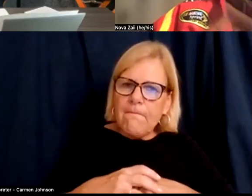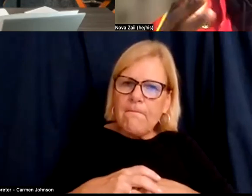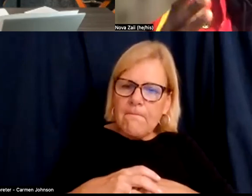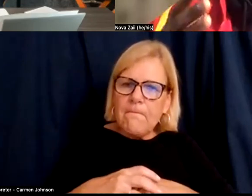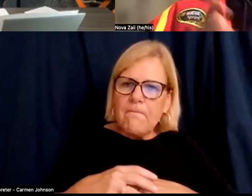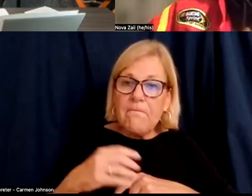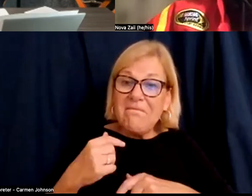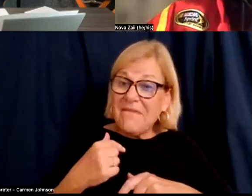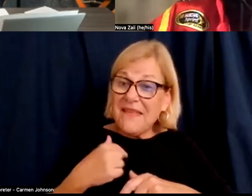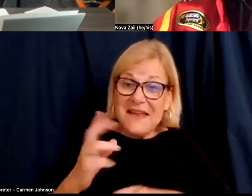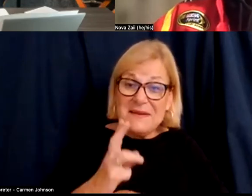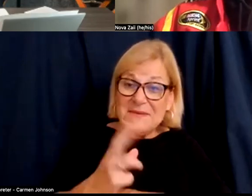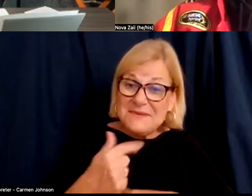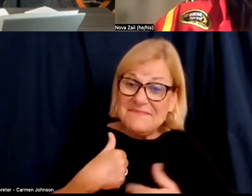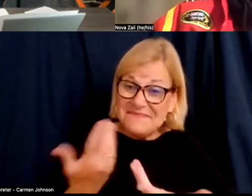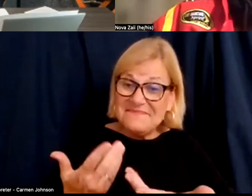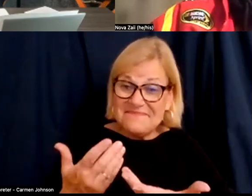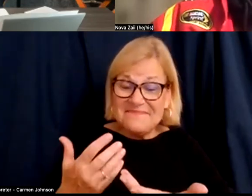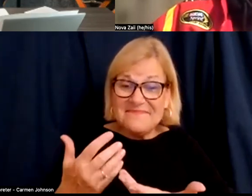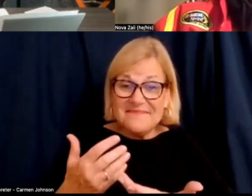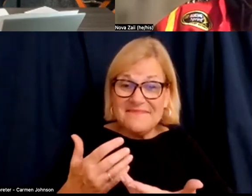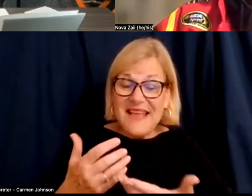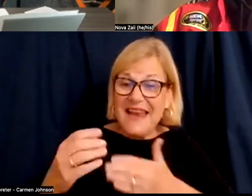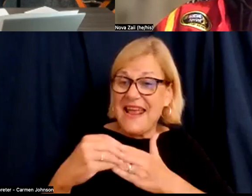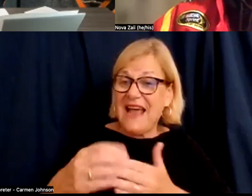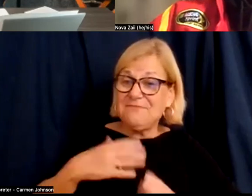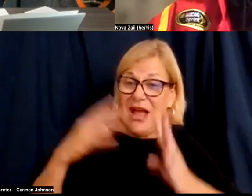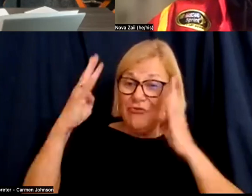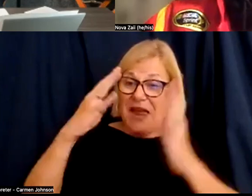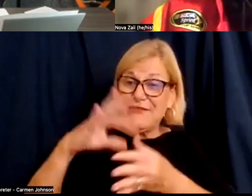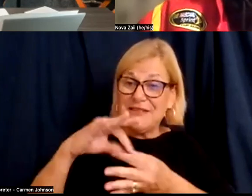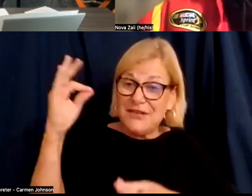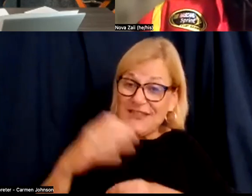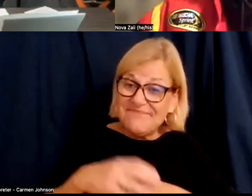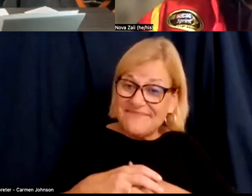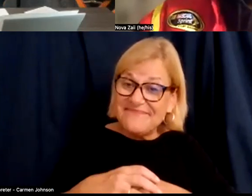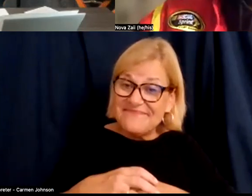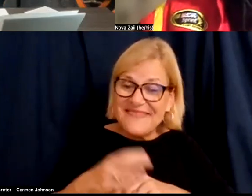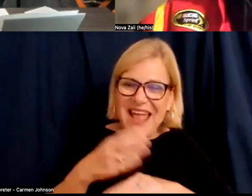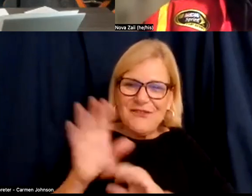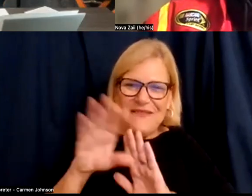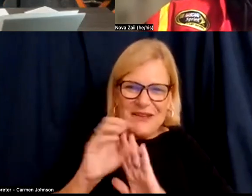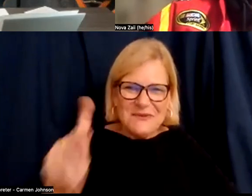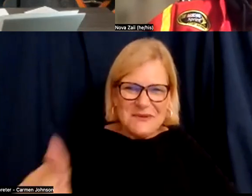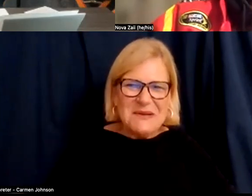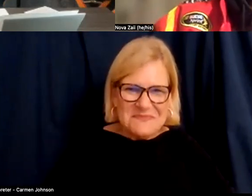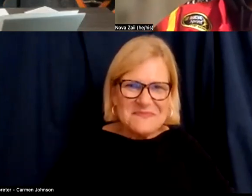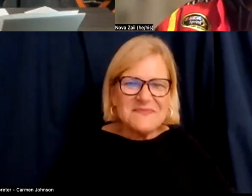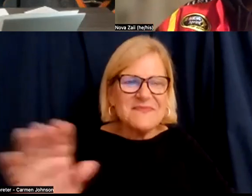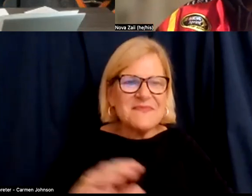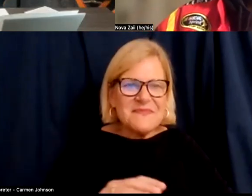I roll with, and that guides my creative spirit after the video. Absolutely.